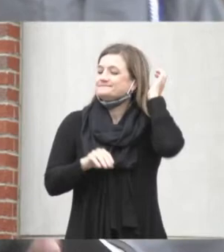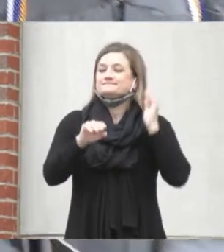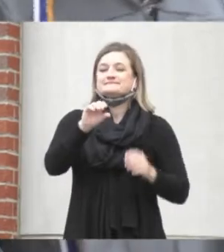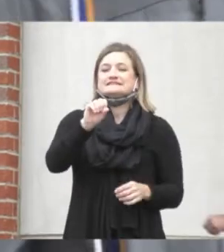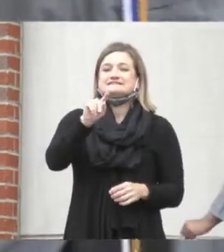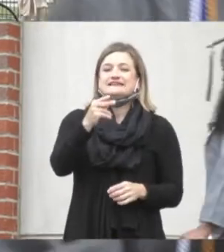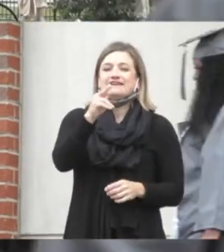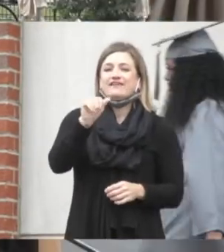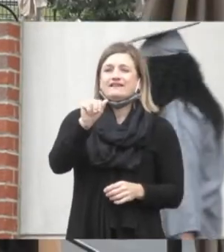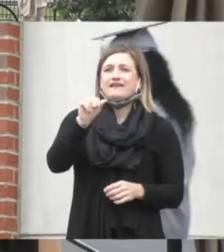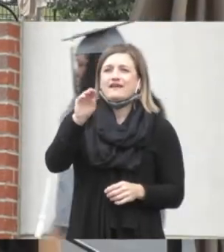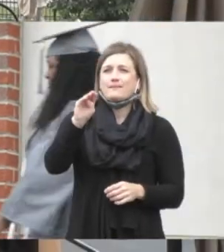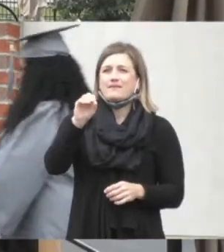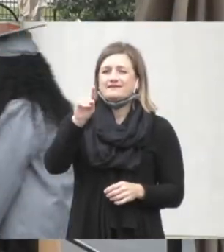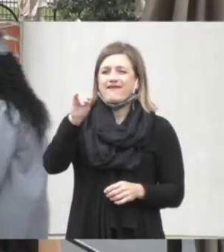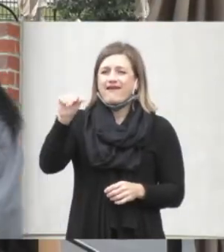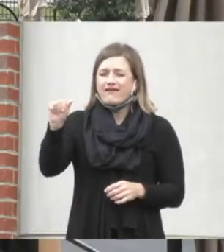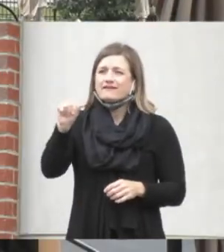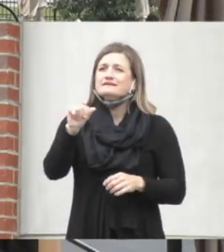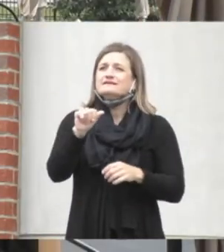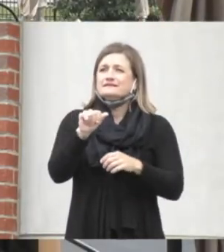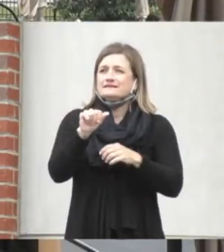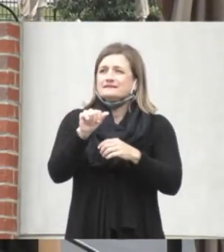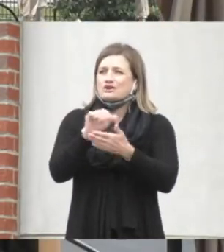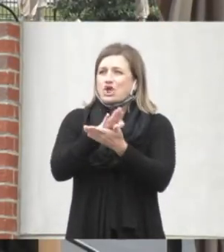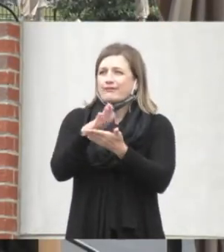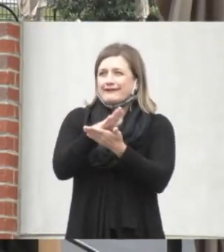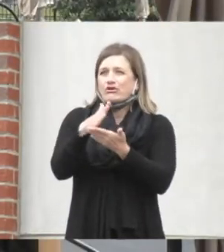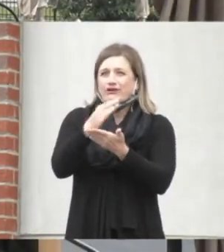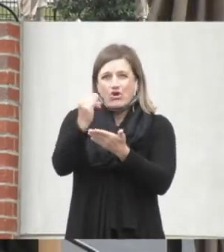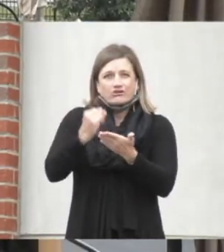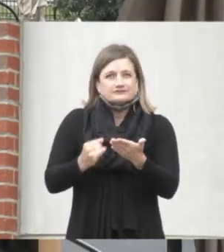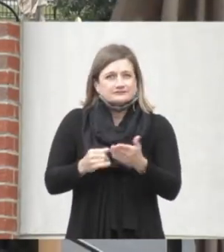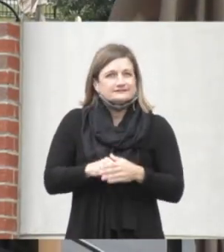Stephen Padilla, culinary arts.